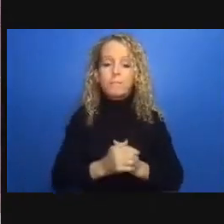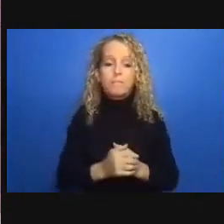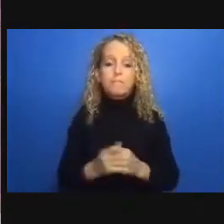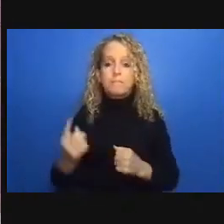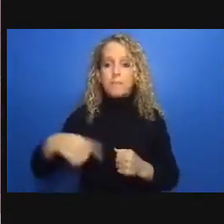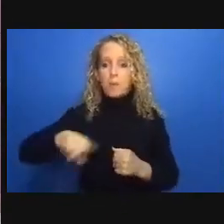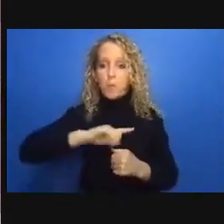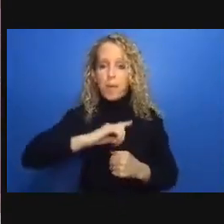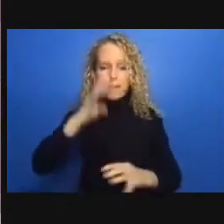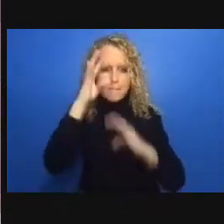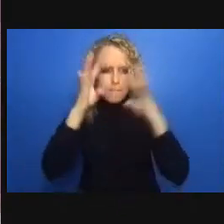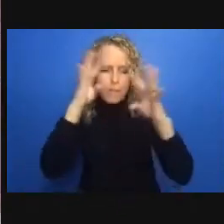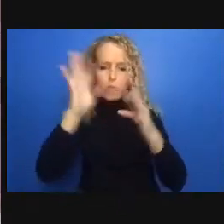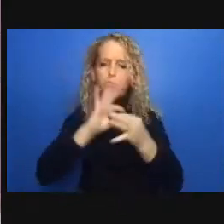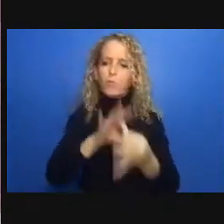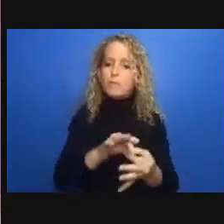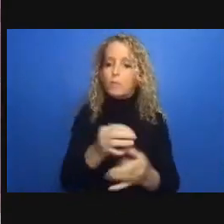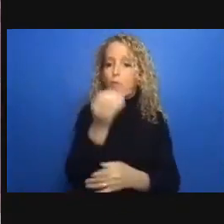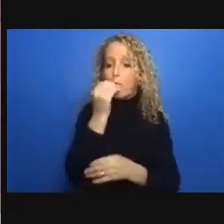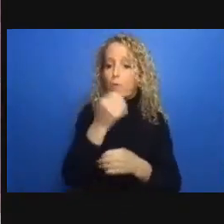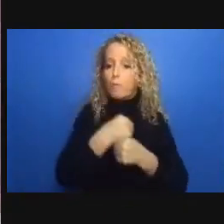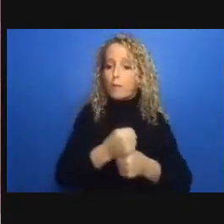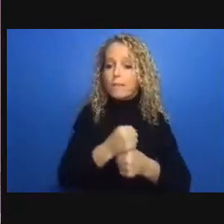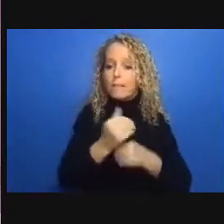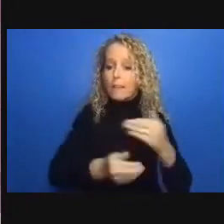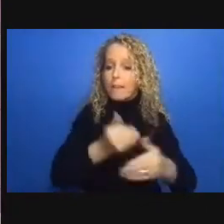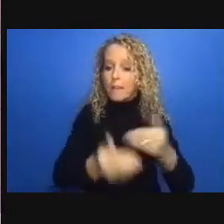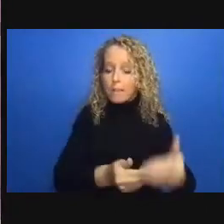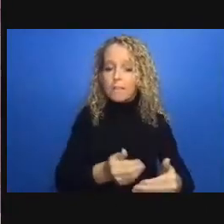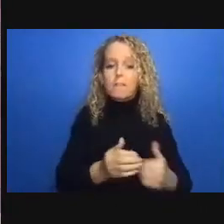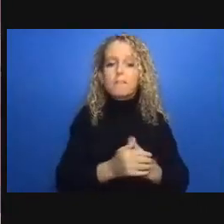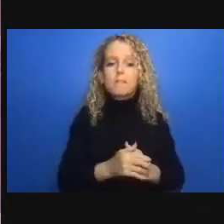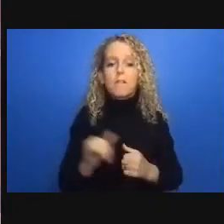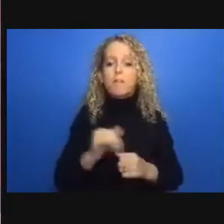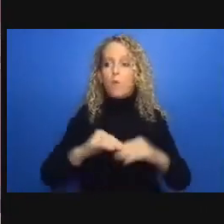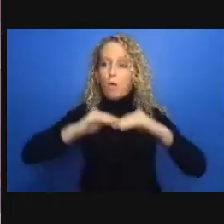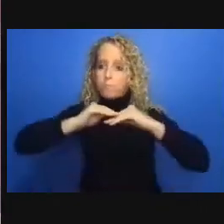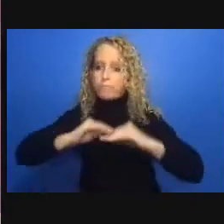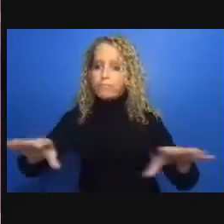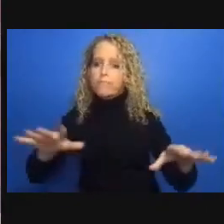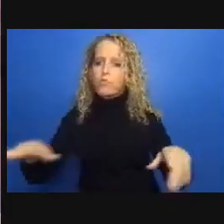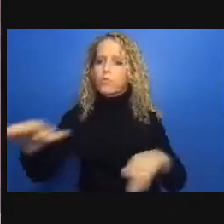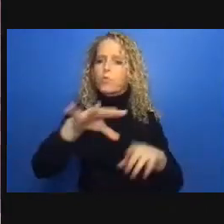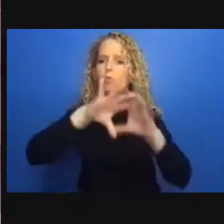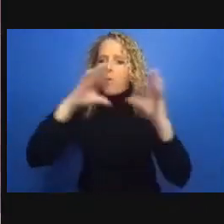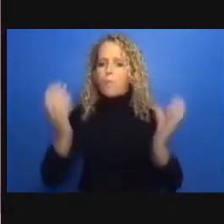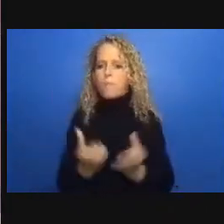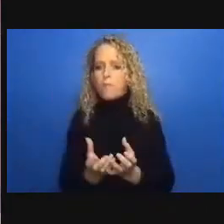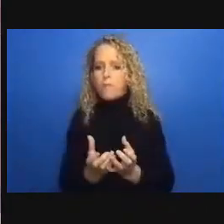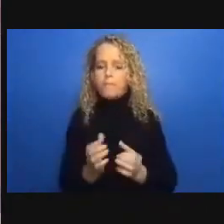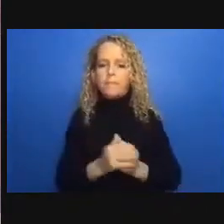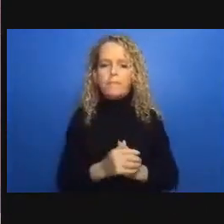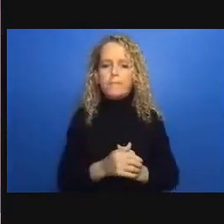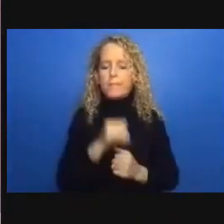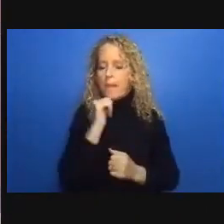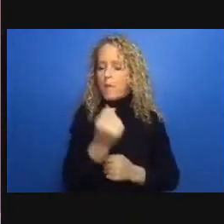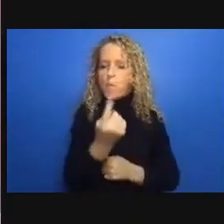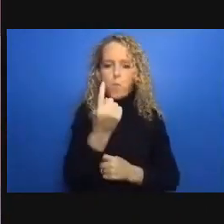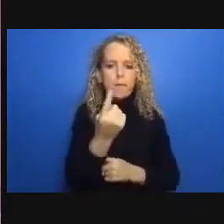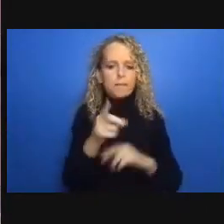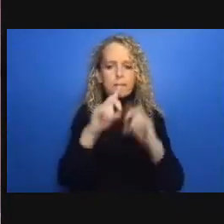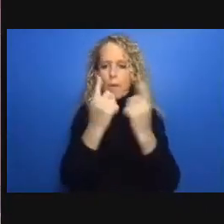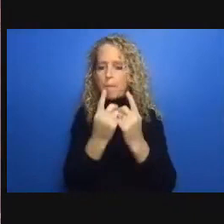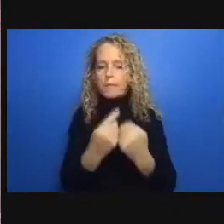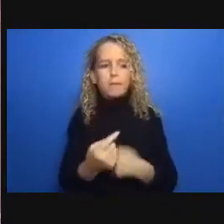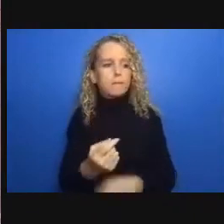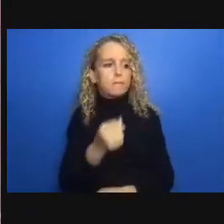innovation in food processing and in marketing to a global customer base. But no one government, department, organization,